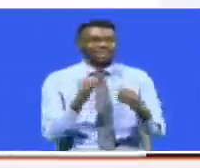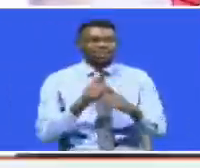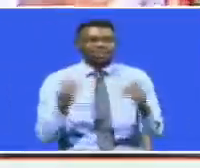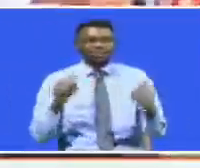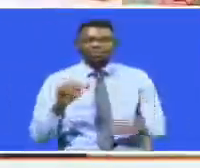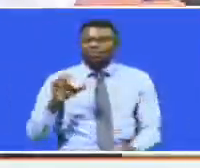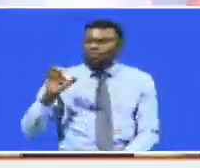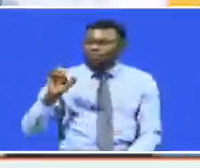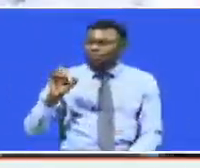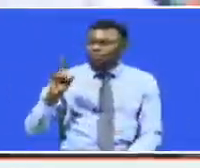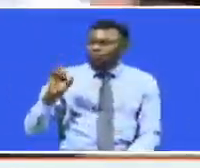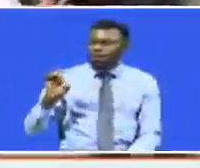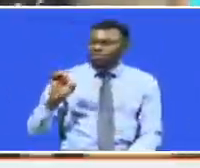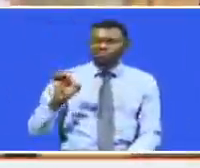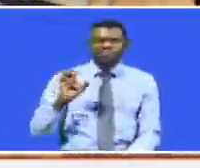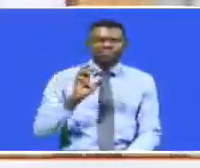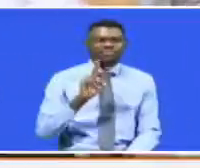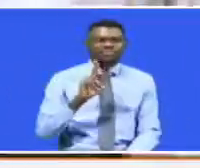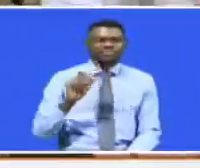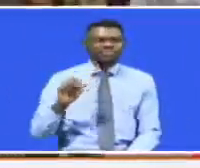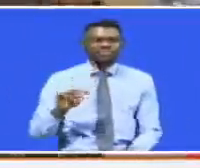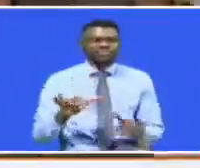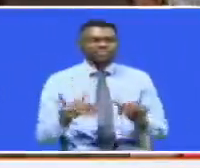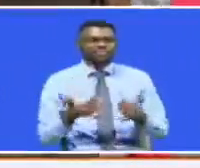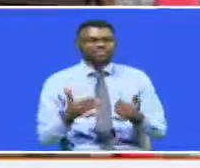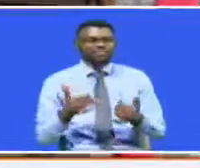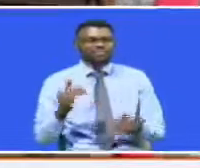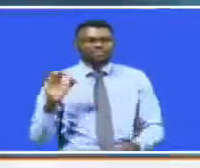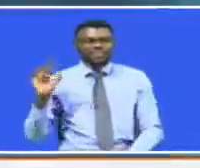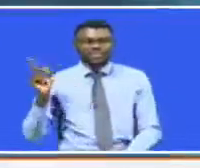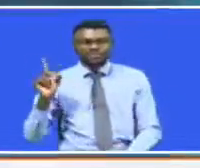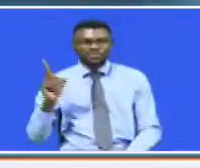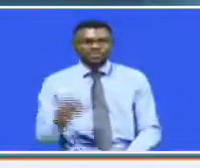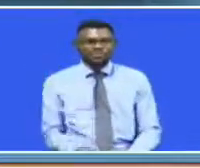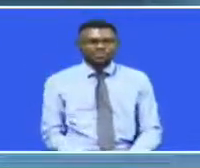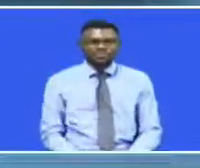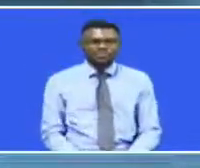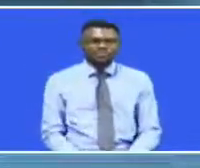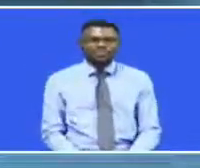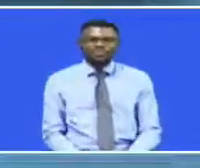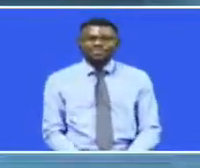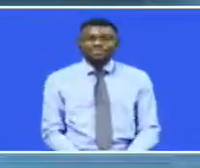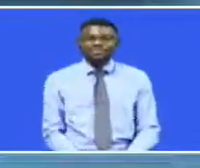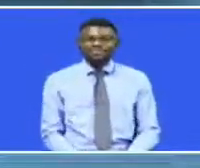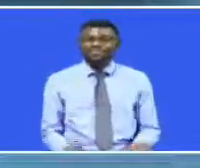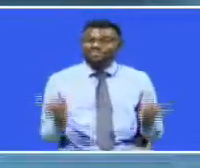Ode Francis, KTN News, Nairobi. To the criers of justice, where Embakasi is